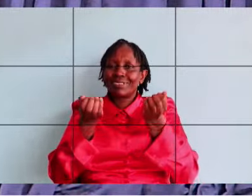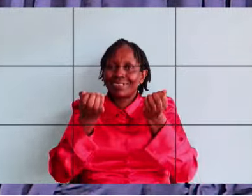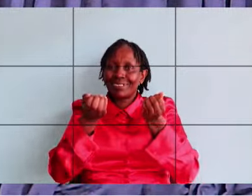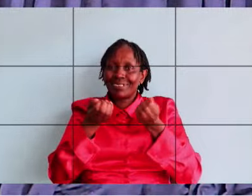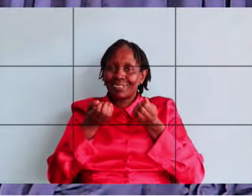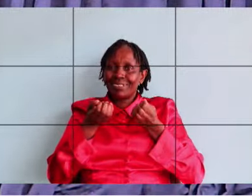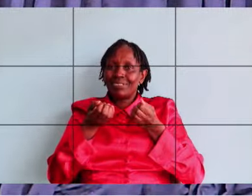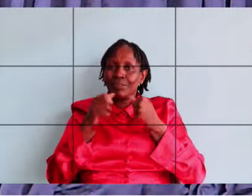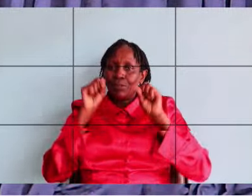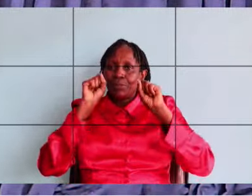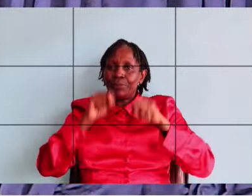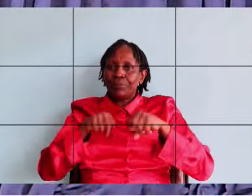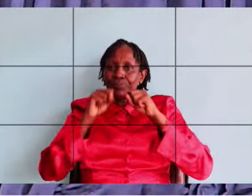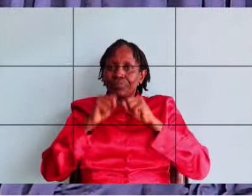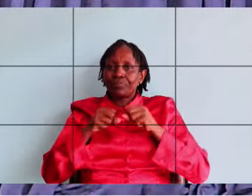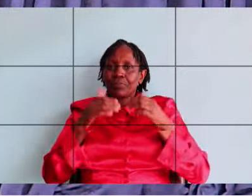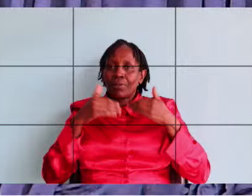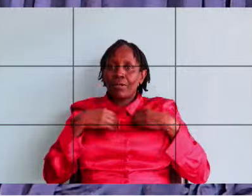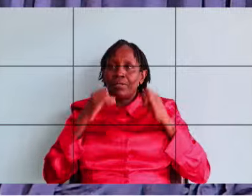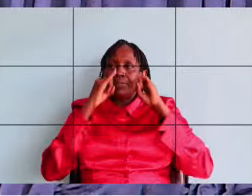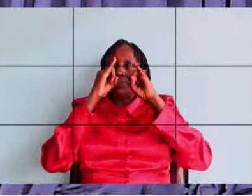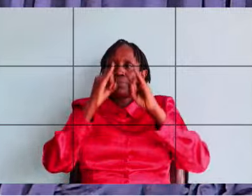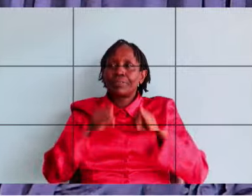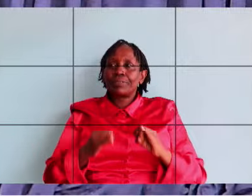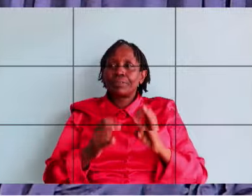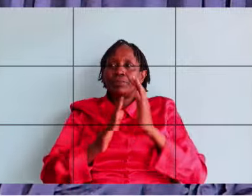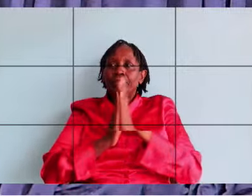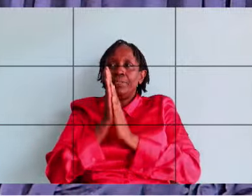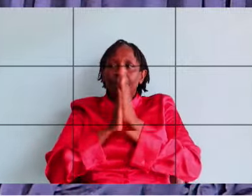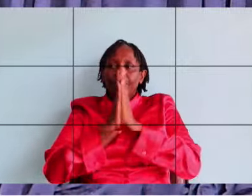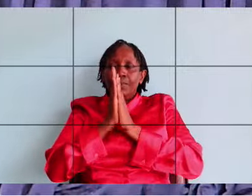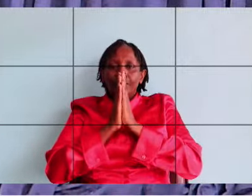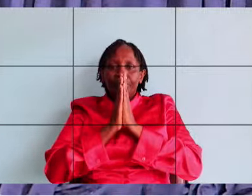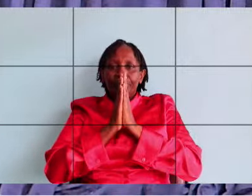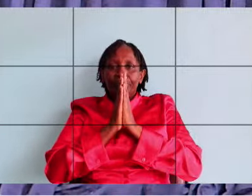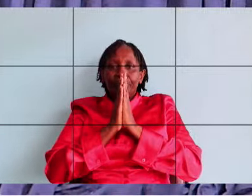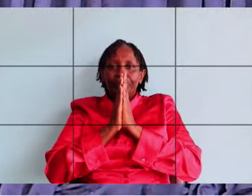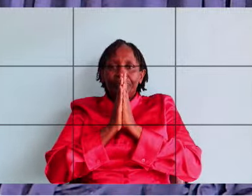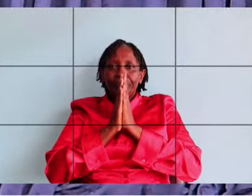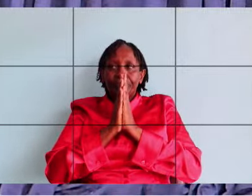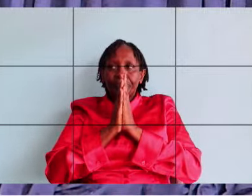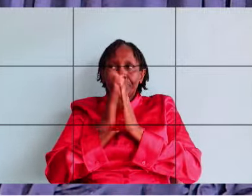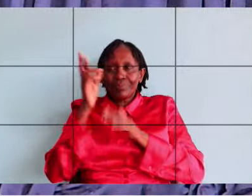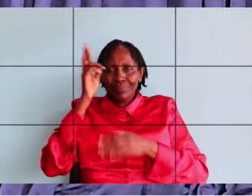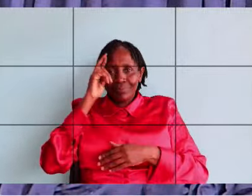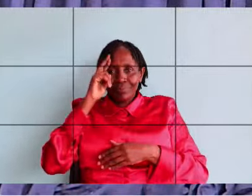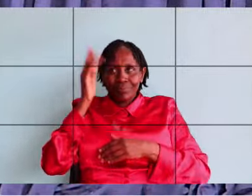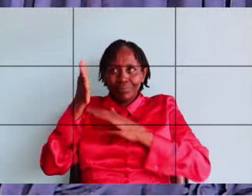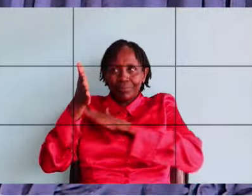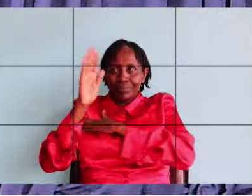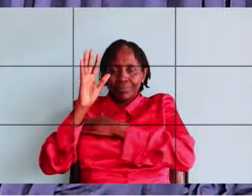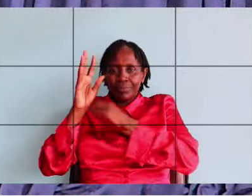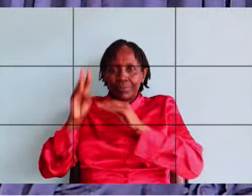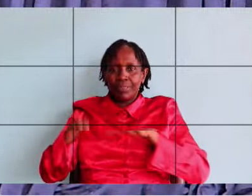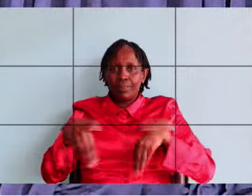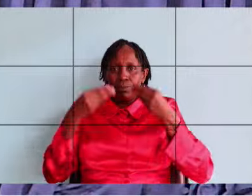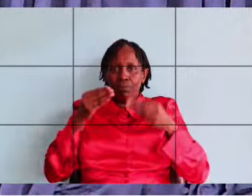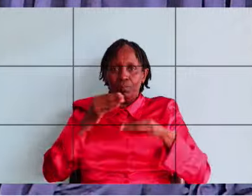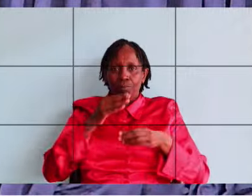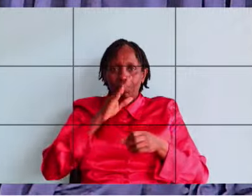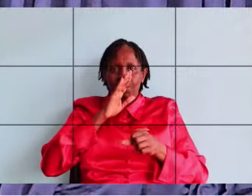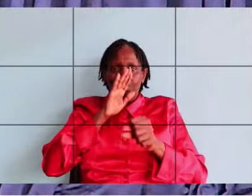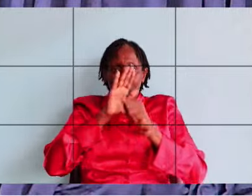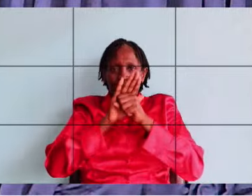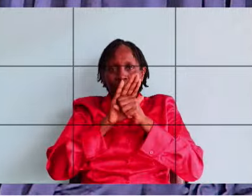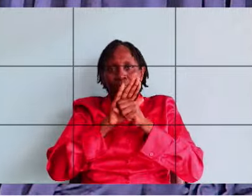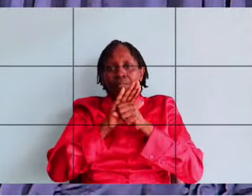can have a renewed passion for the promise. Remember, God gives the promise, but the promise